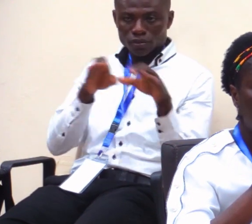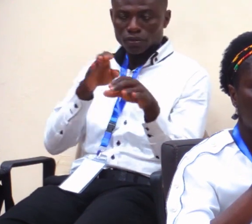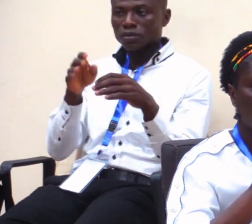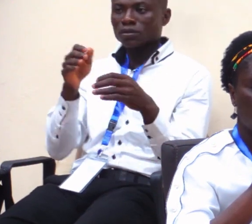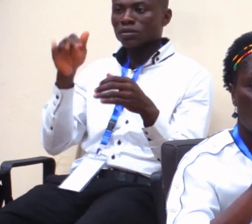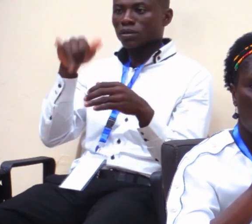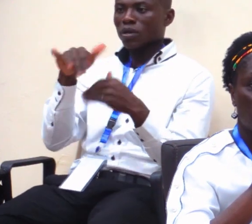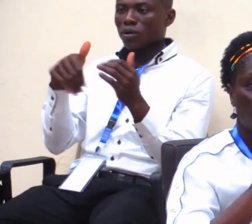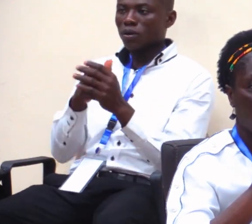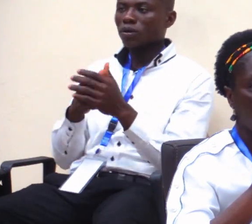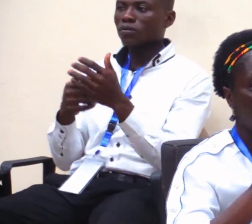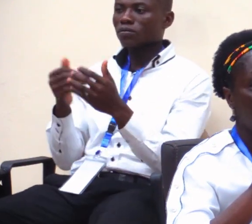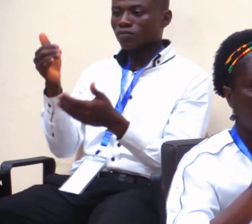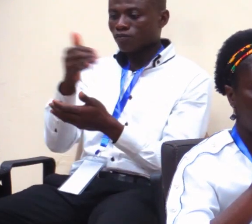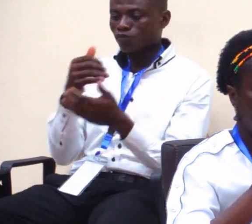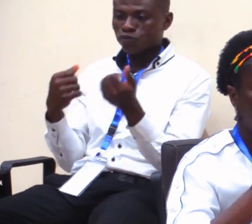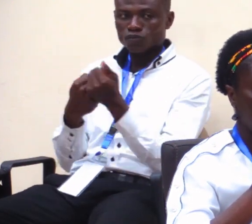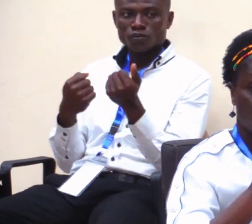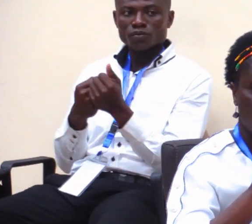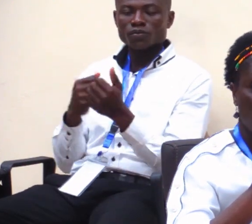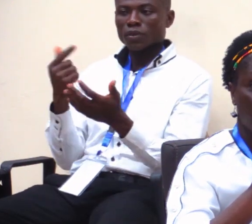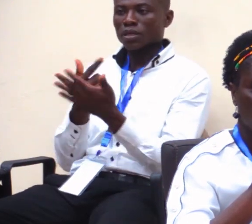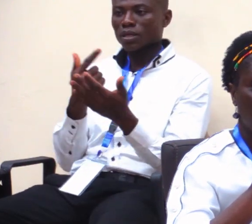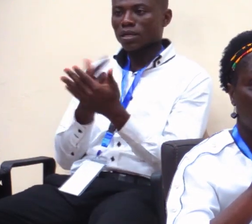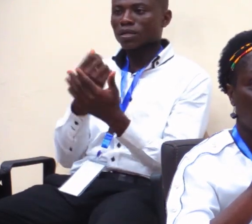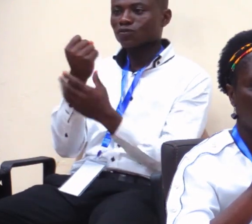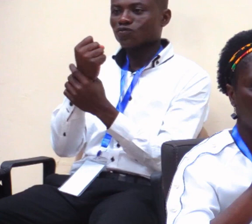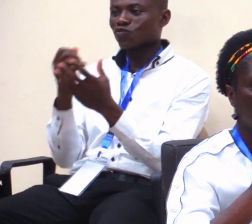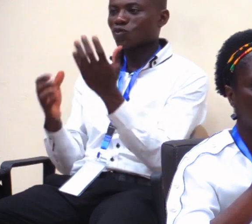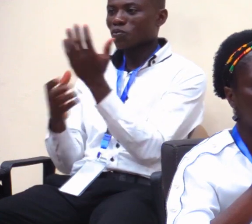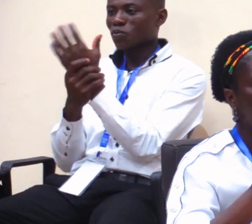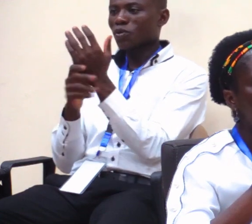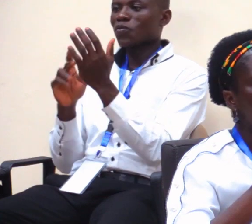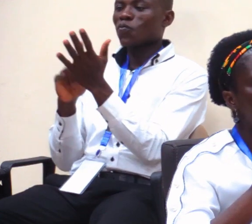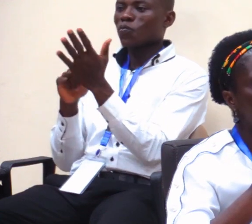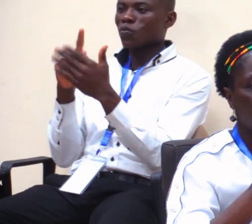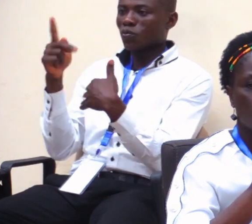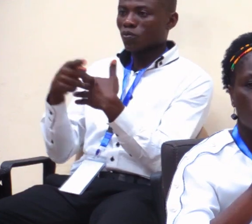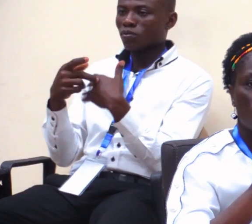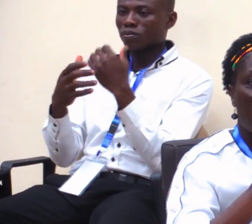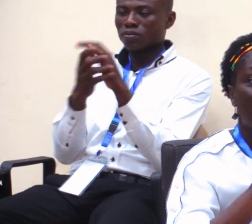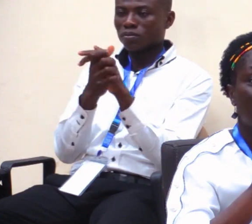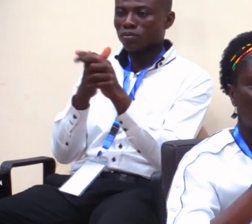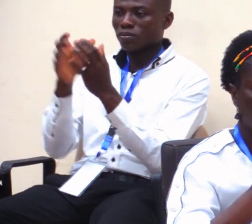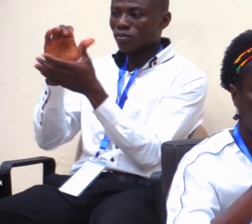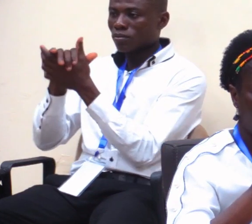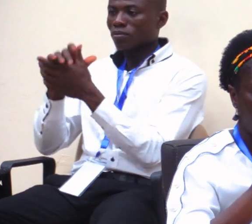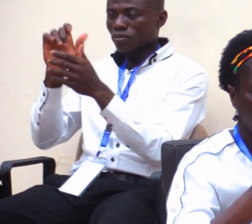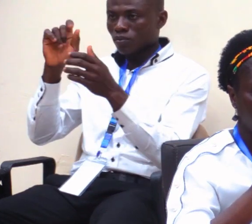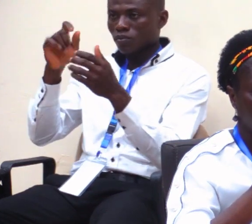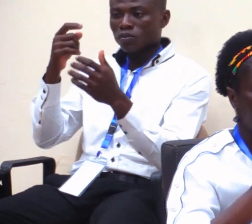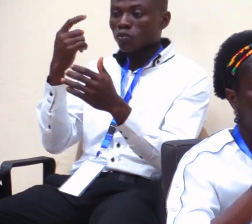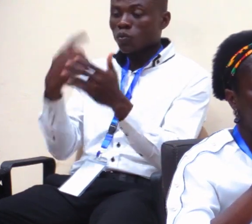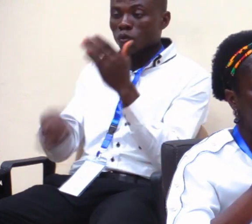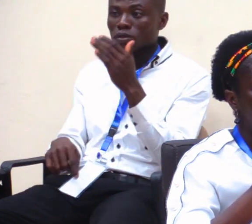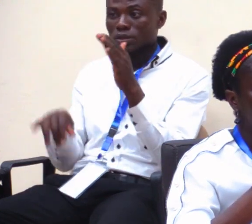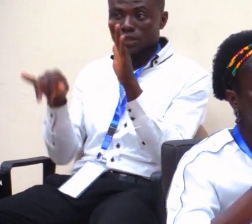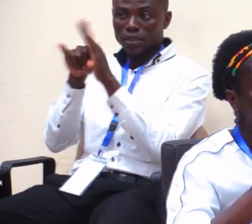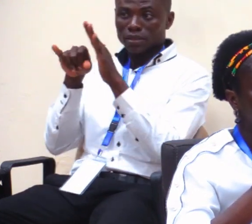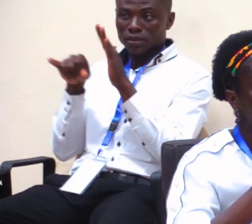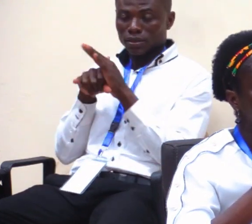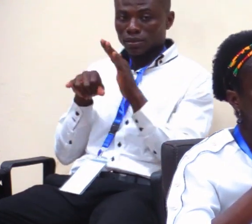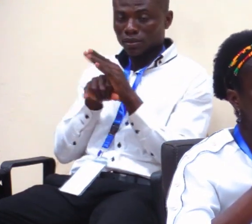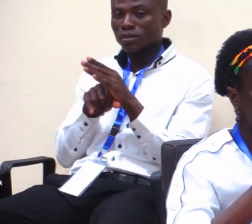with funding support from Ghana Somubi Dwumadie project was to identify